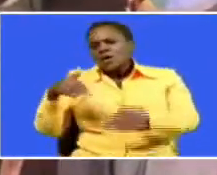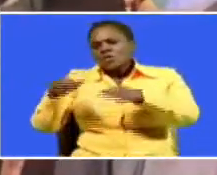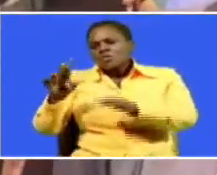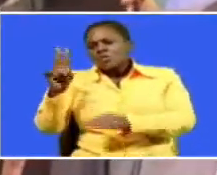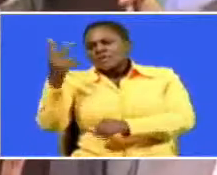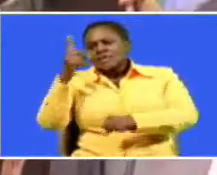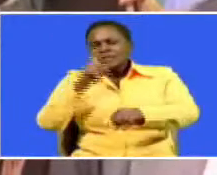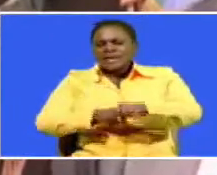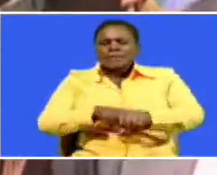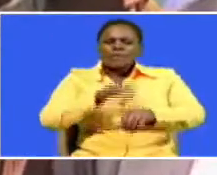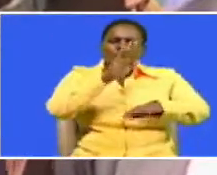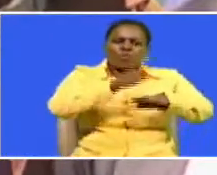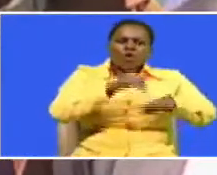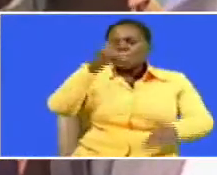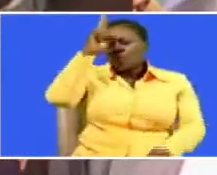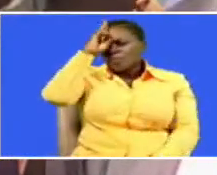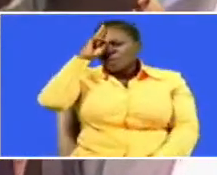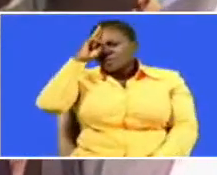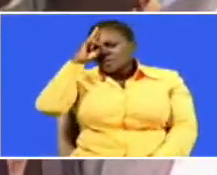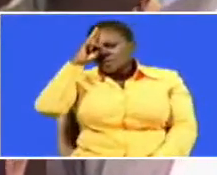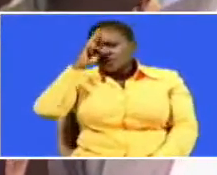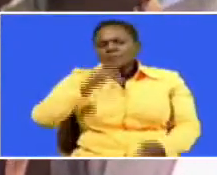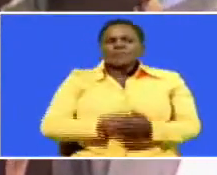two, you call police.